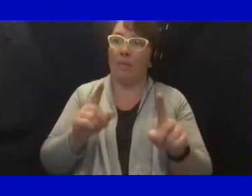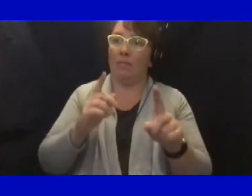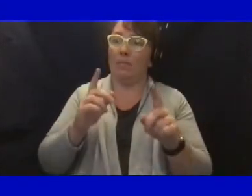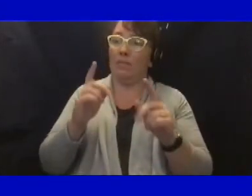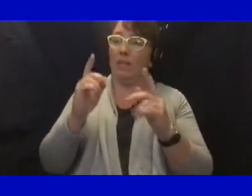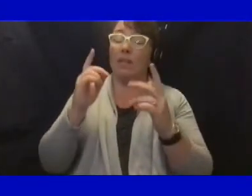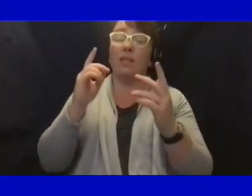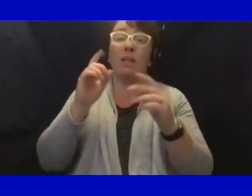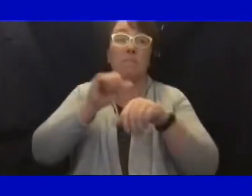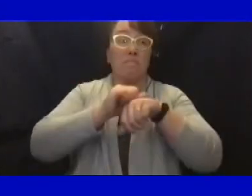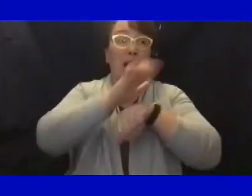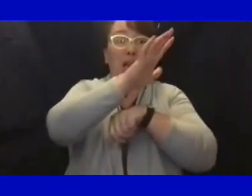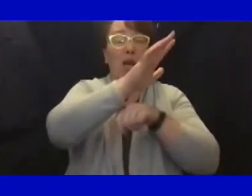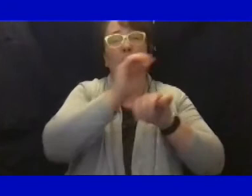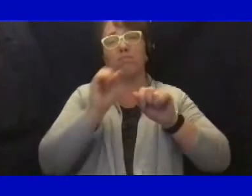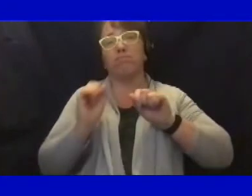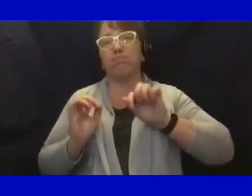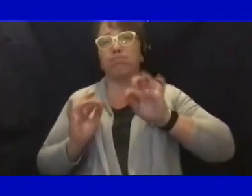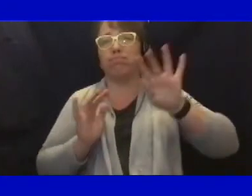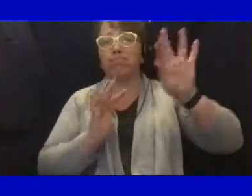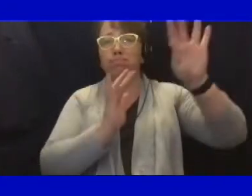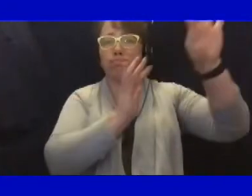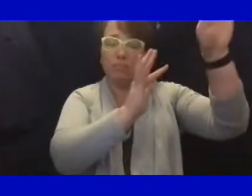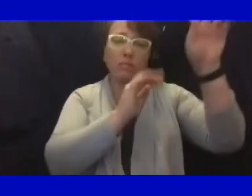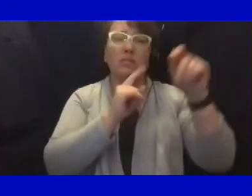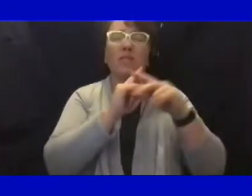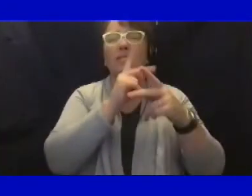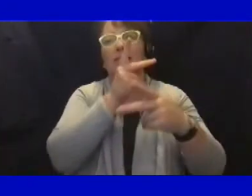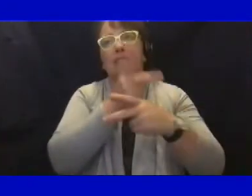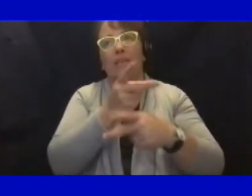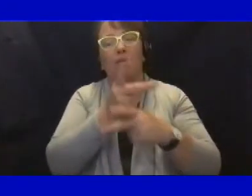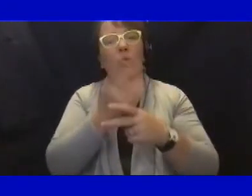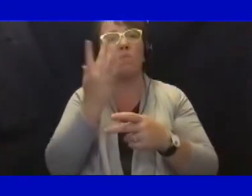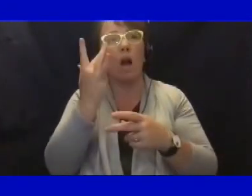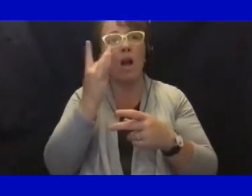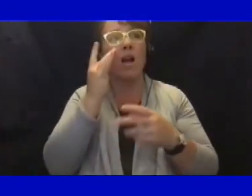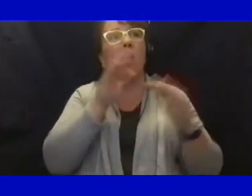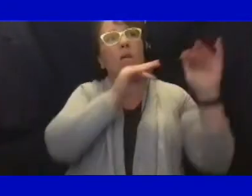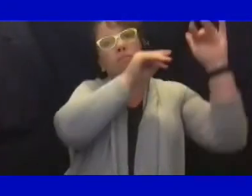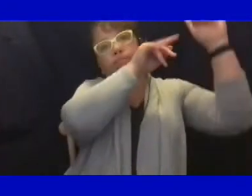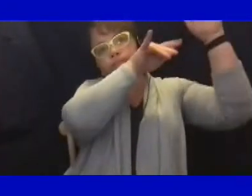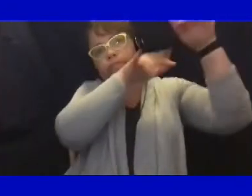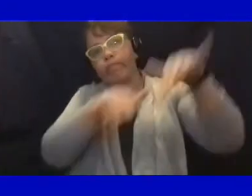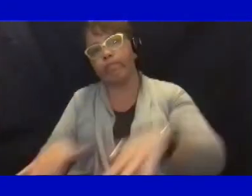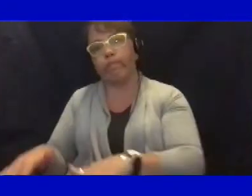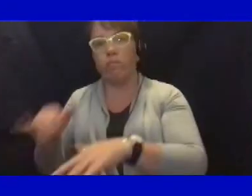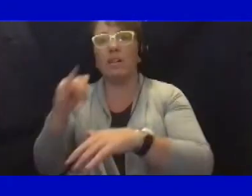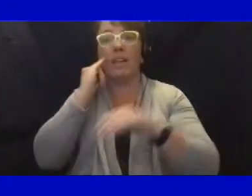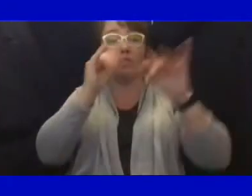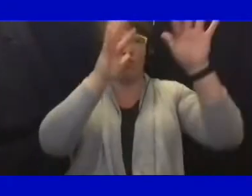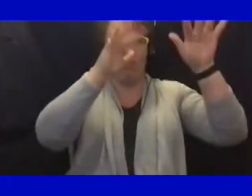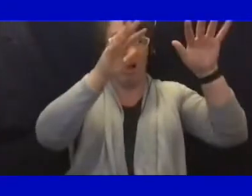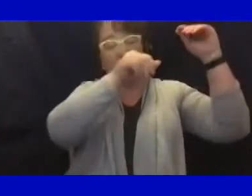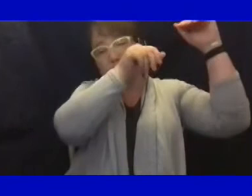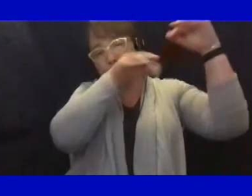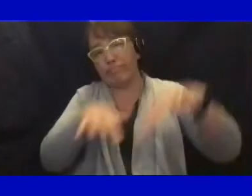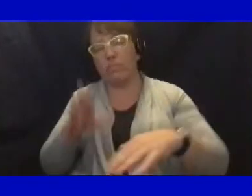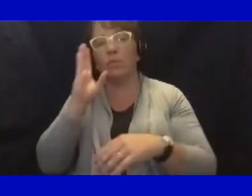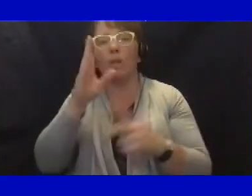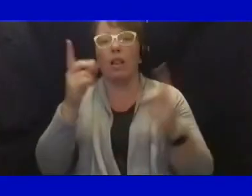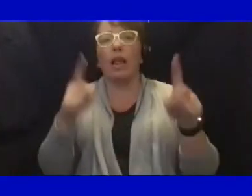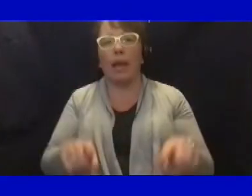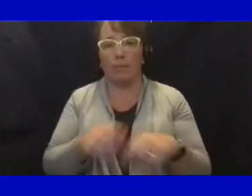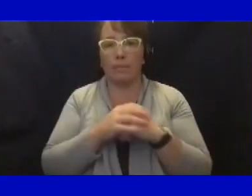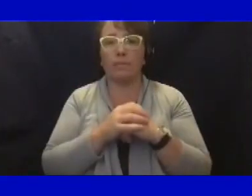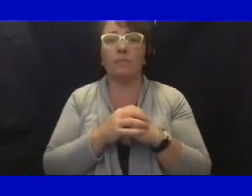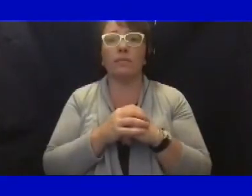rain gathering force and come down and potentially bring lots of debris flows into our neighborhoods. We've seen what's happened in